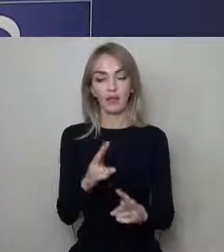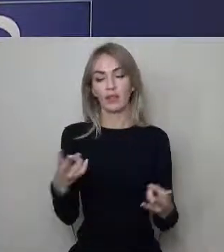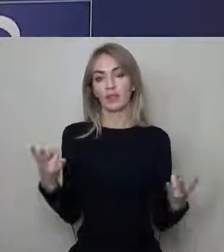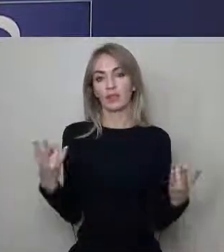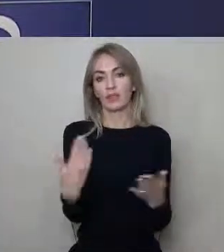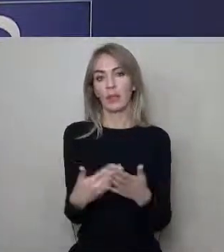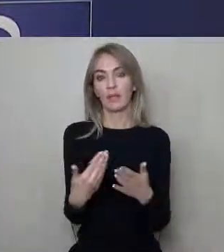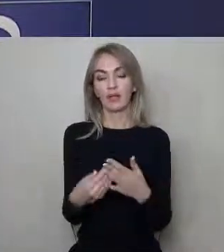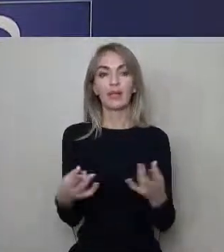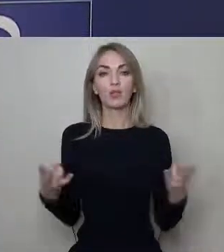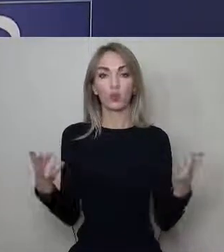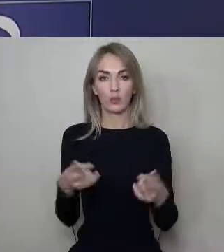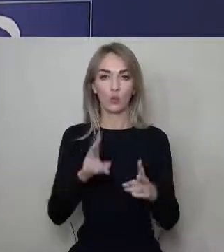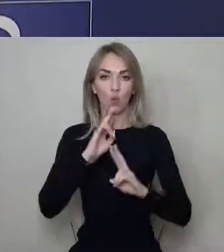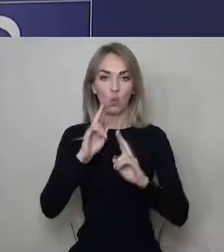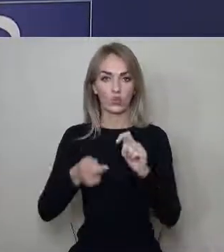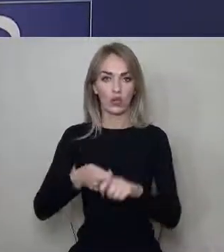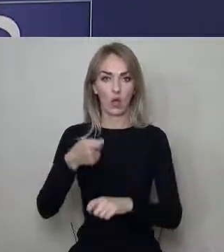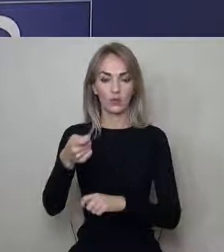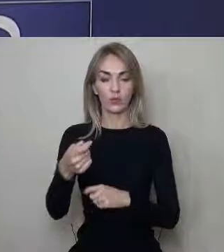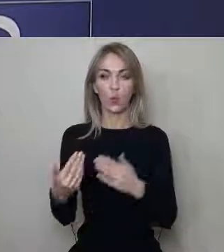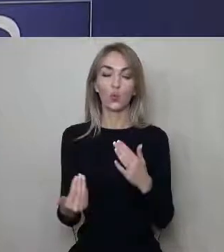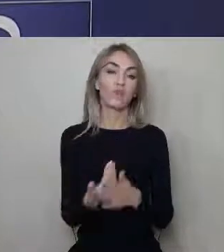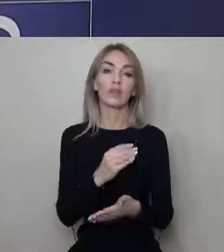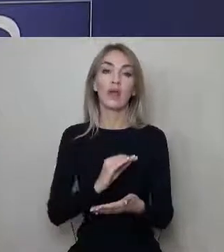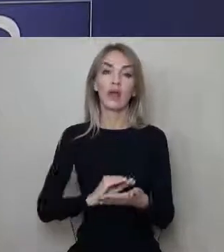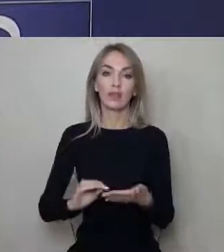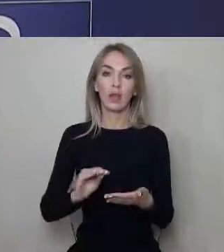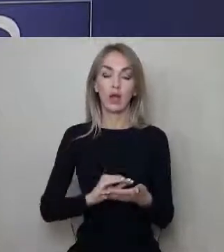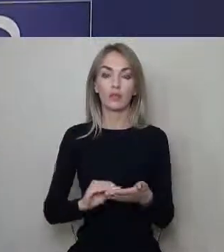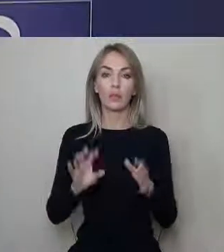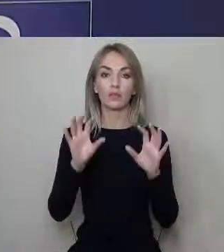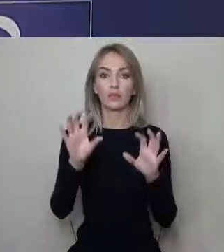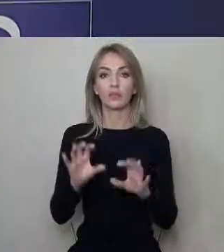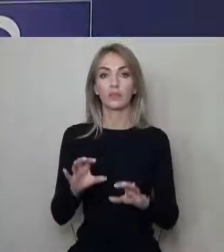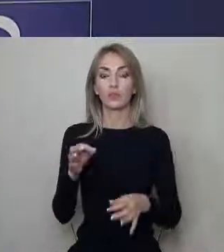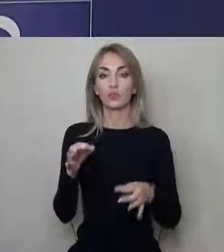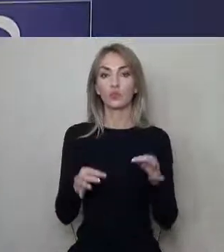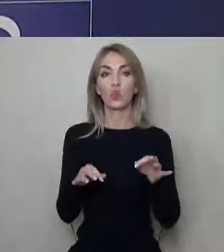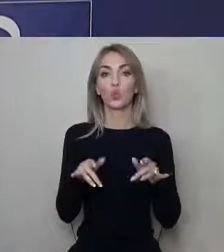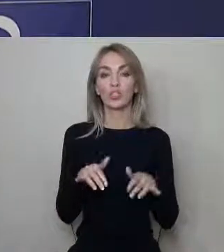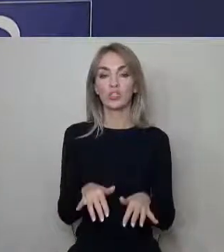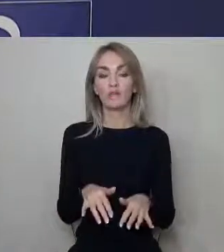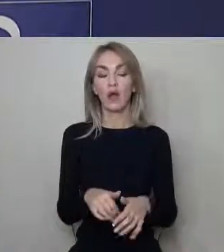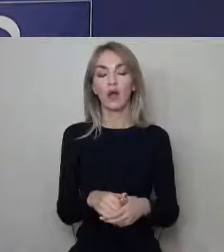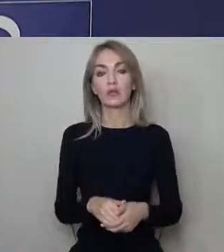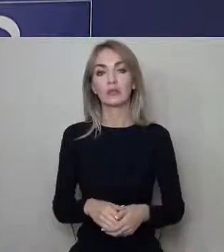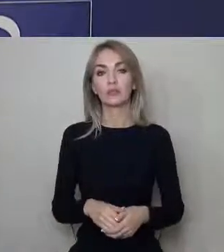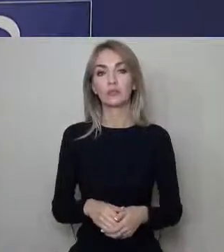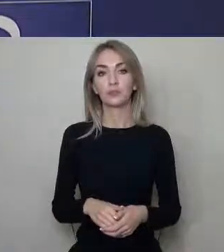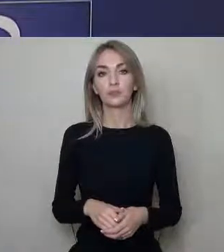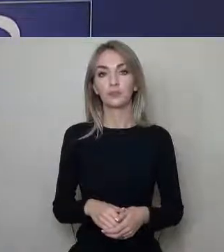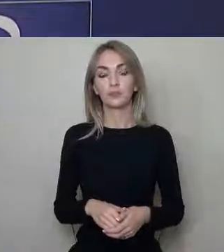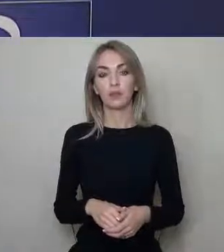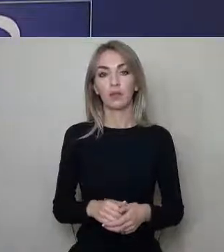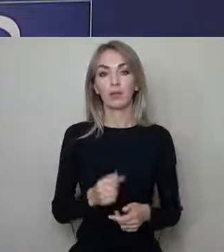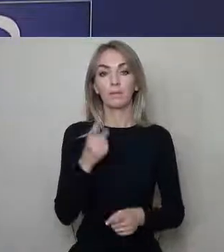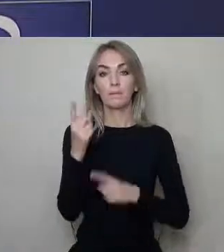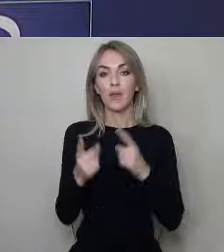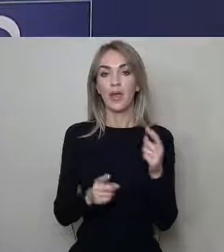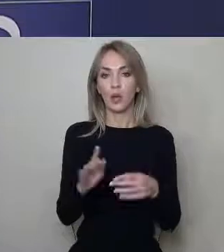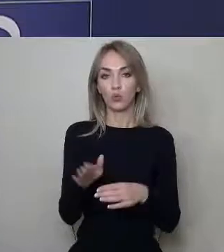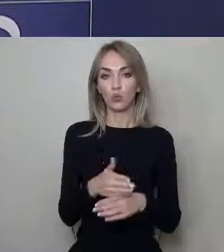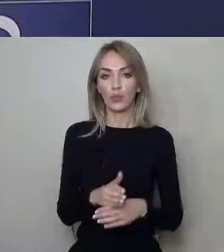the violation subject to appeal was committed. Updated administrative code,